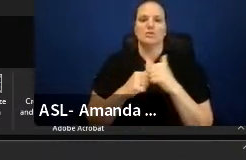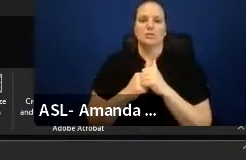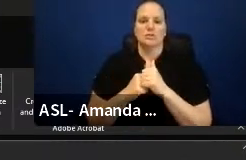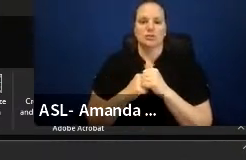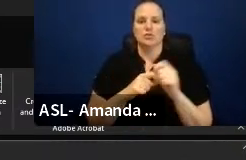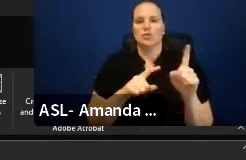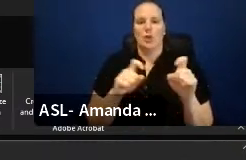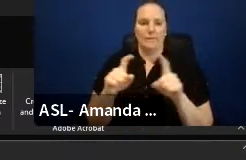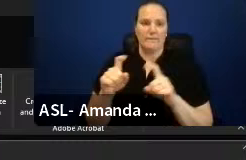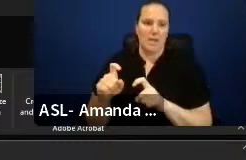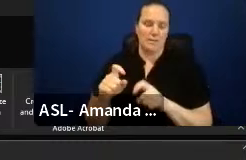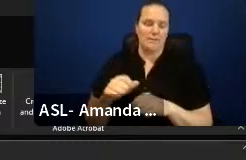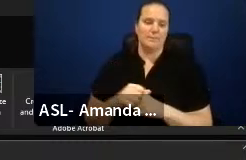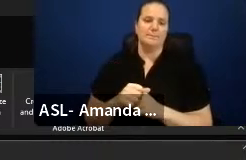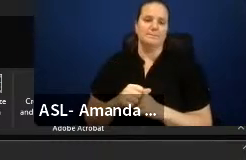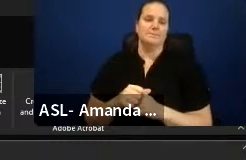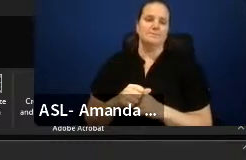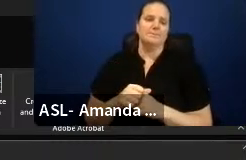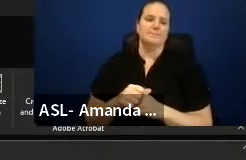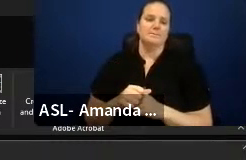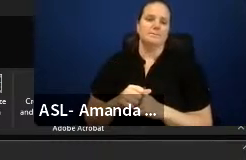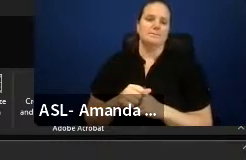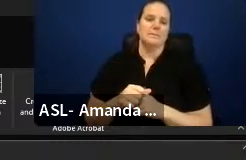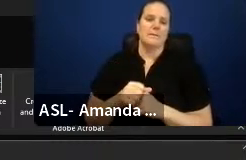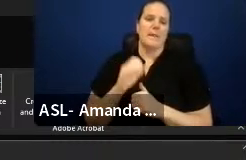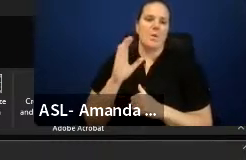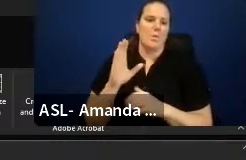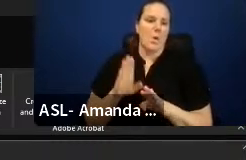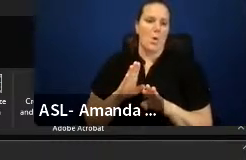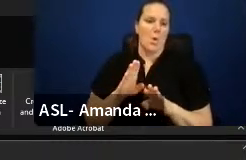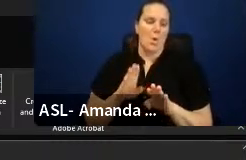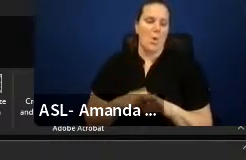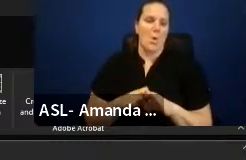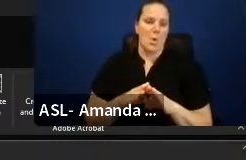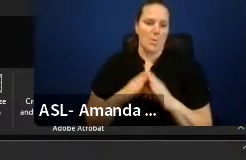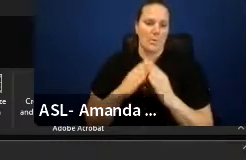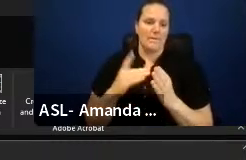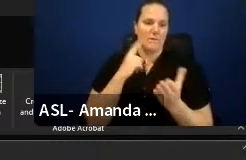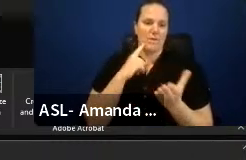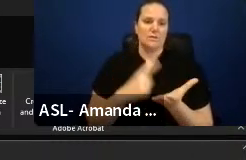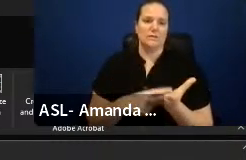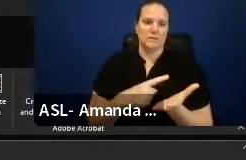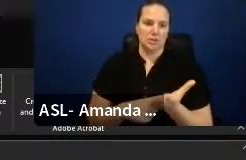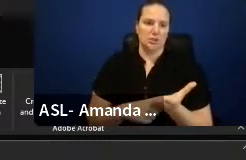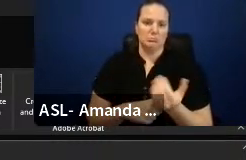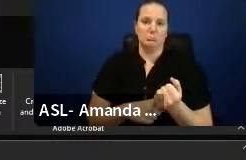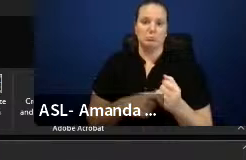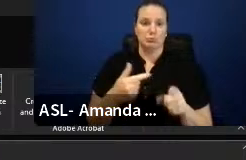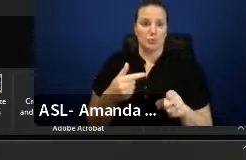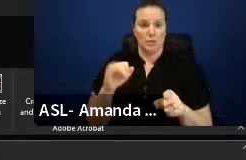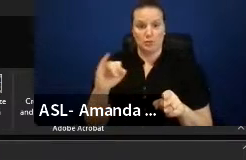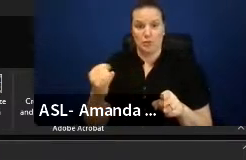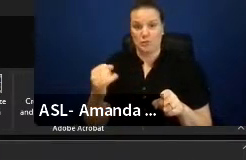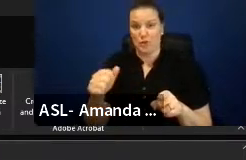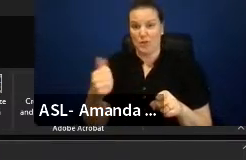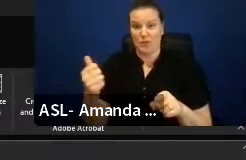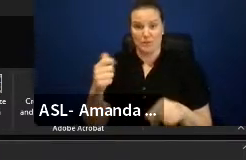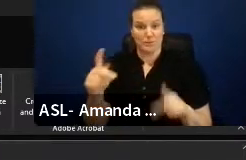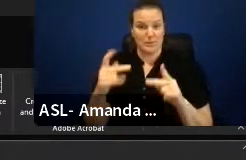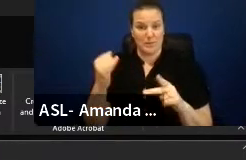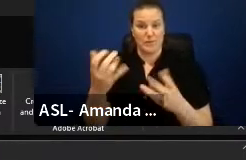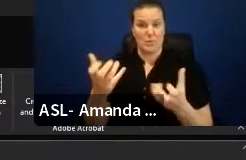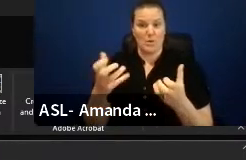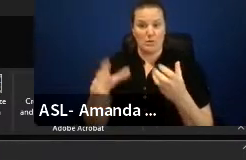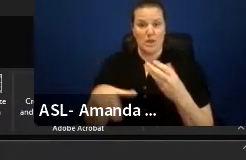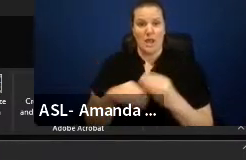survey. And so I will open this up for discussion, and Greg or any others, if there's anything you'd like to